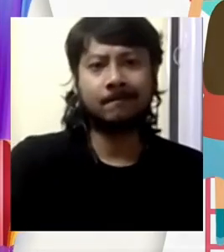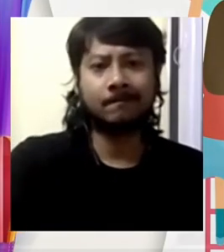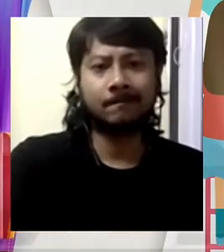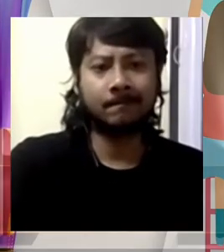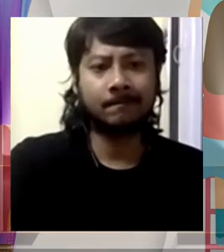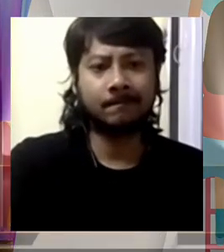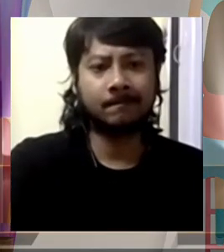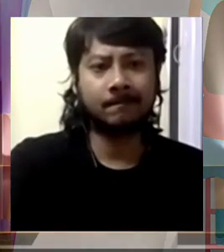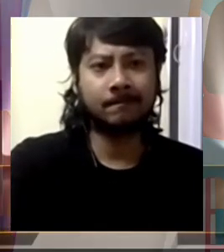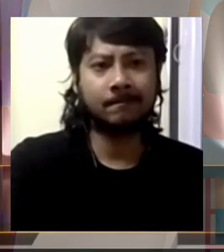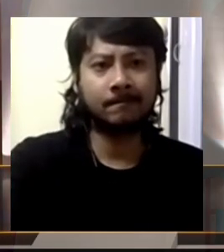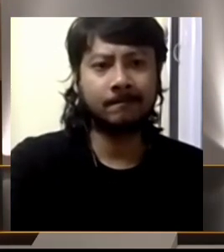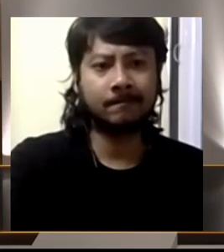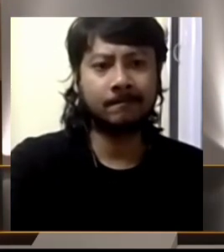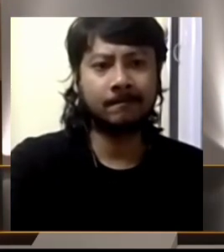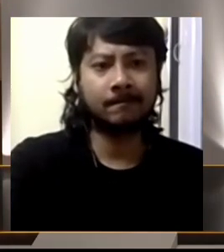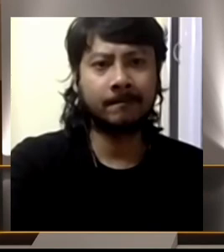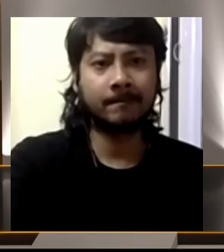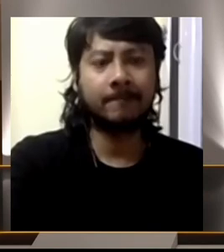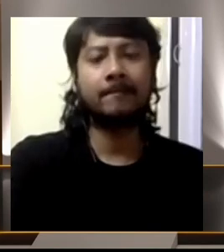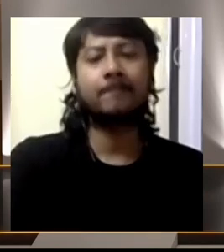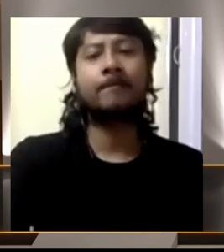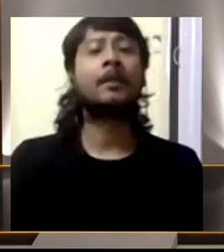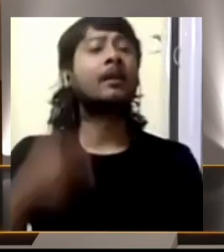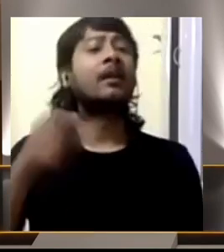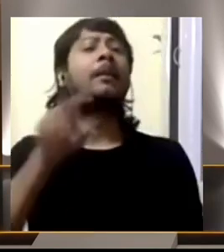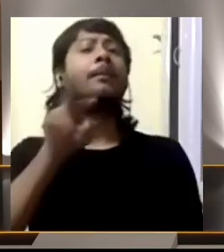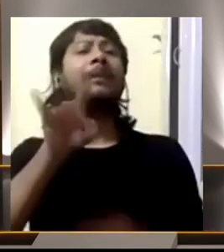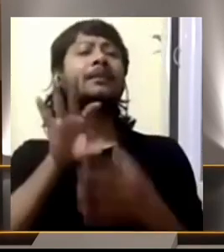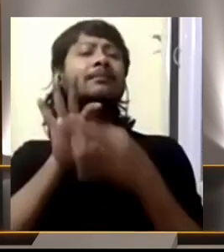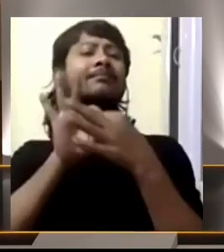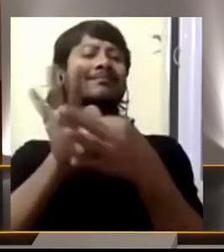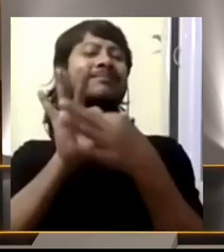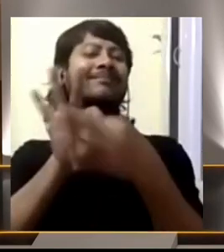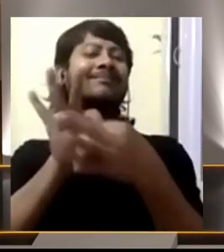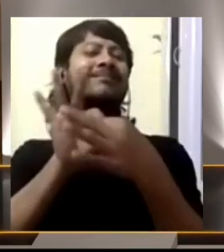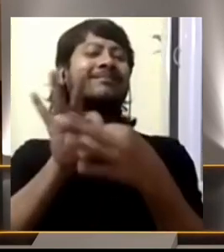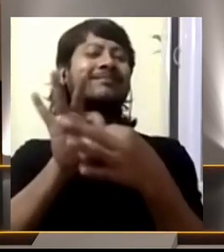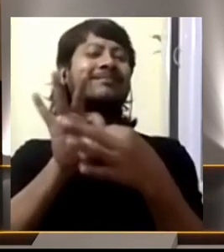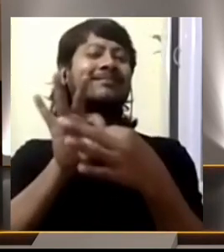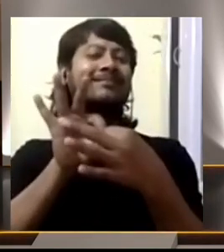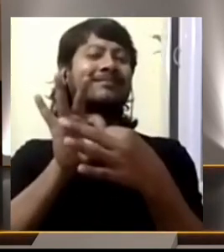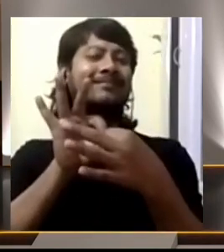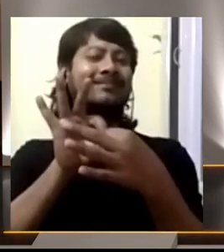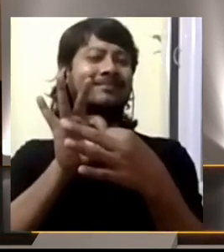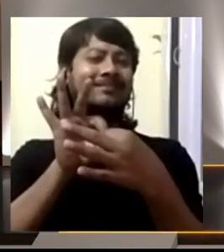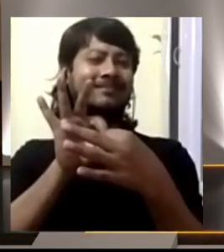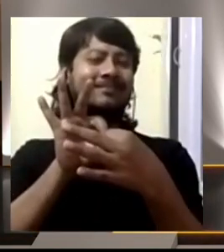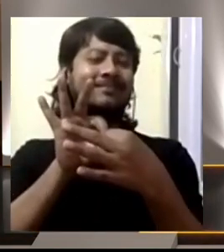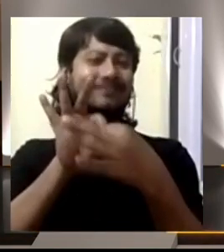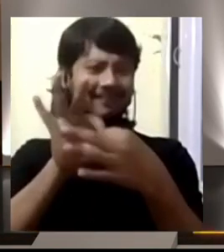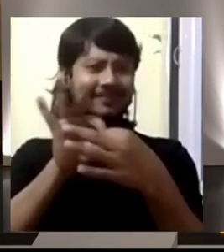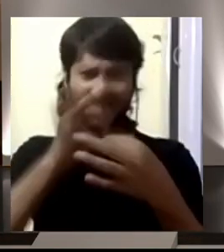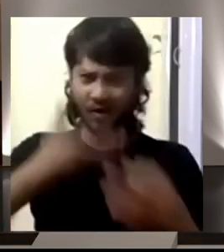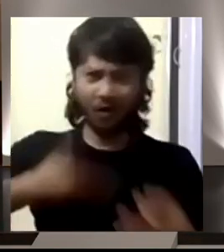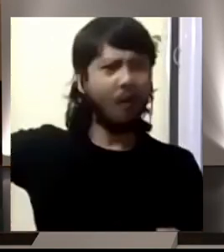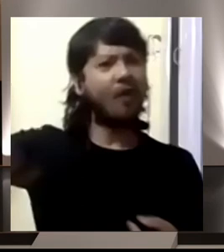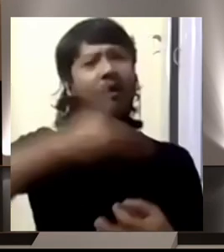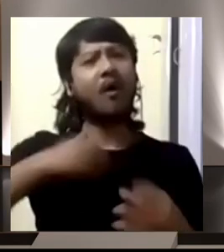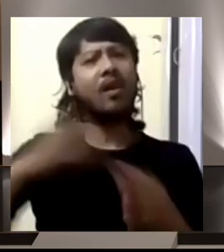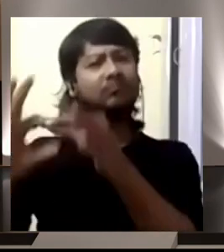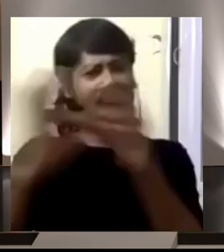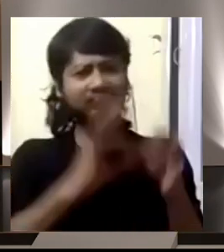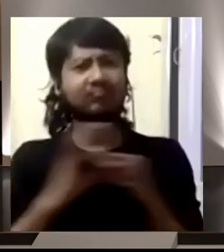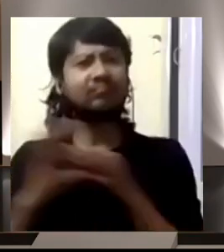Inclusion means belonging, being part of something bigger. And we are all part of this. In the same way that a puzzle might only